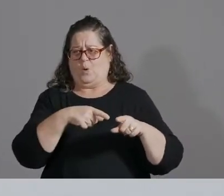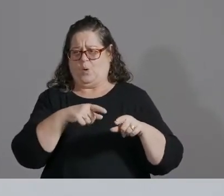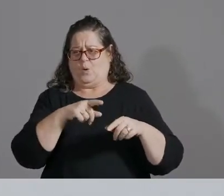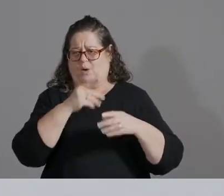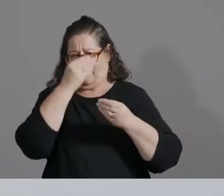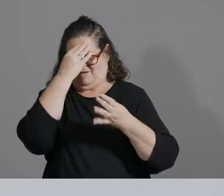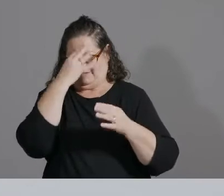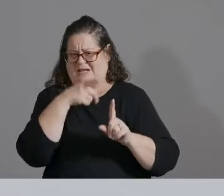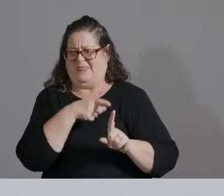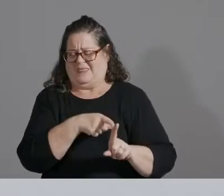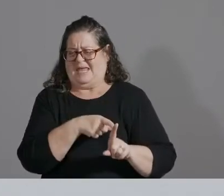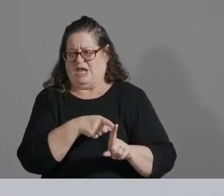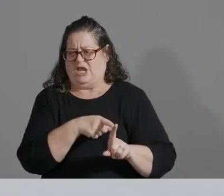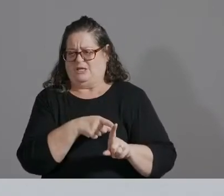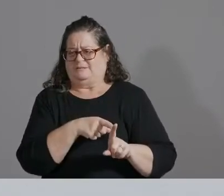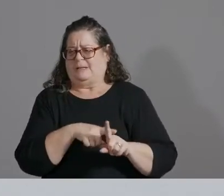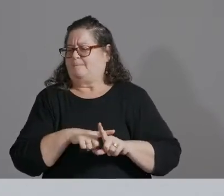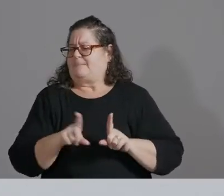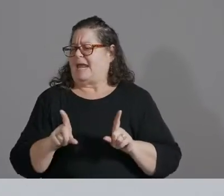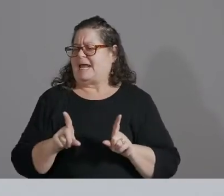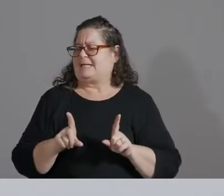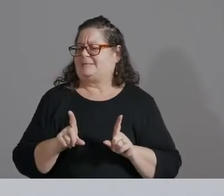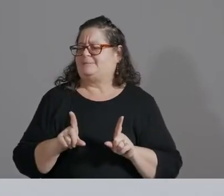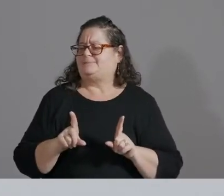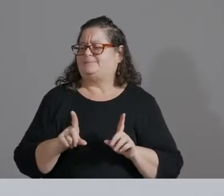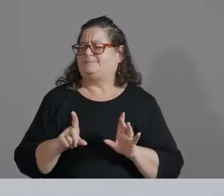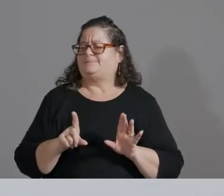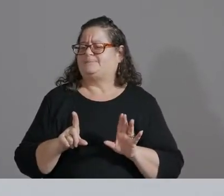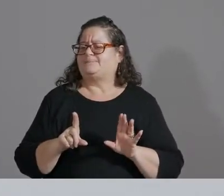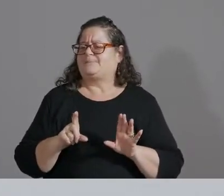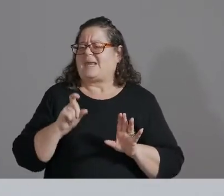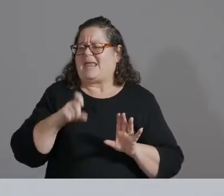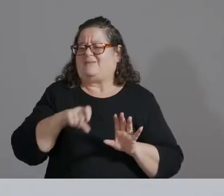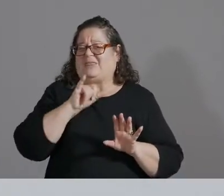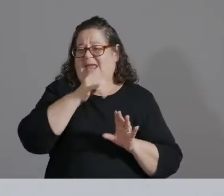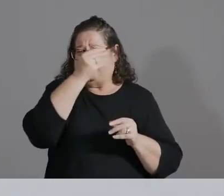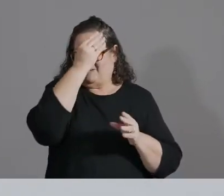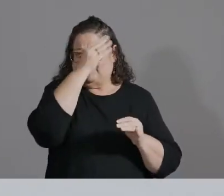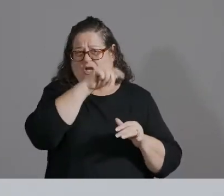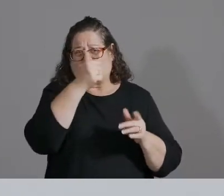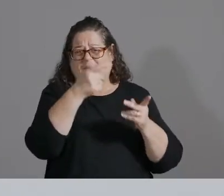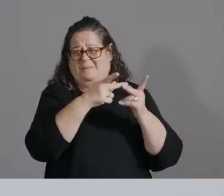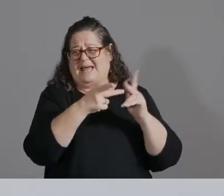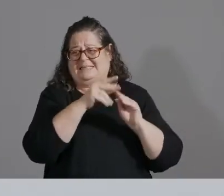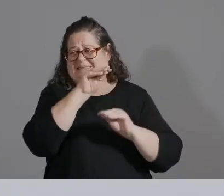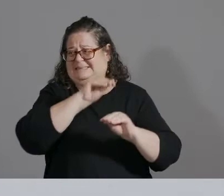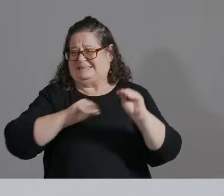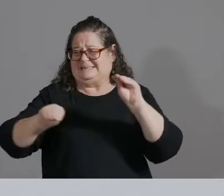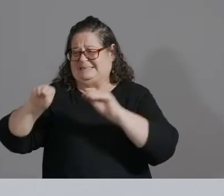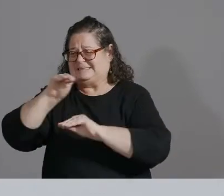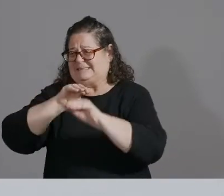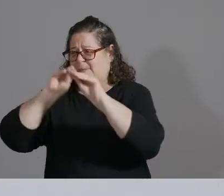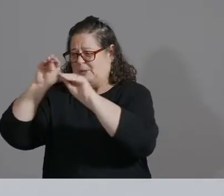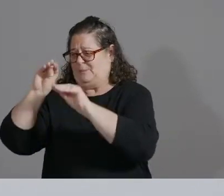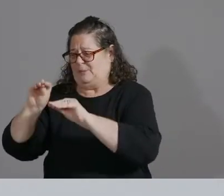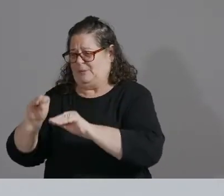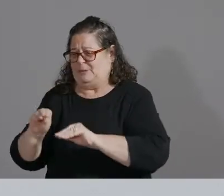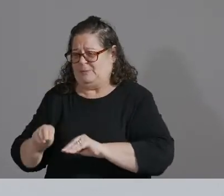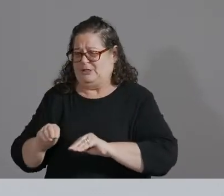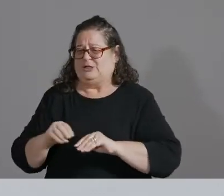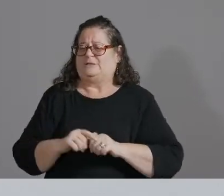They had to pull data sources from other sources to get those in, so they're still working on incorporating those two values into the